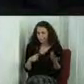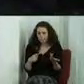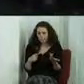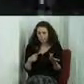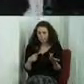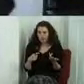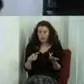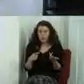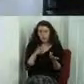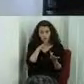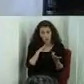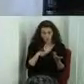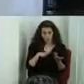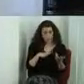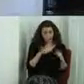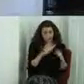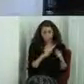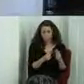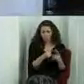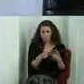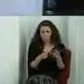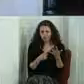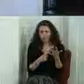the women's group,